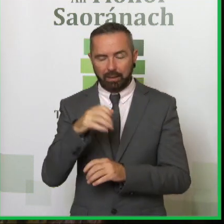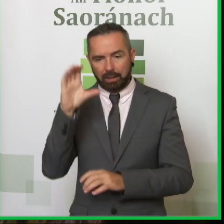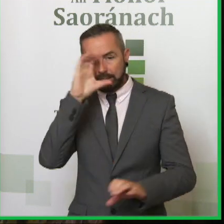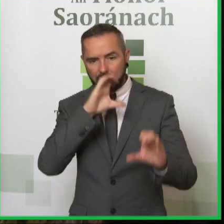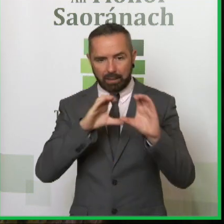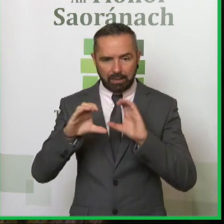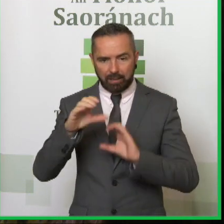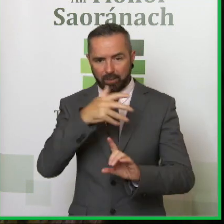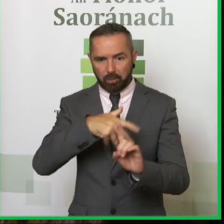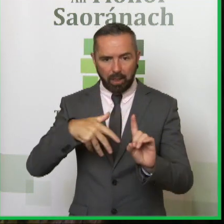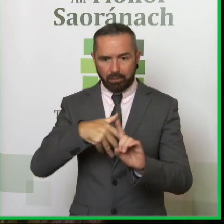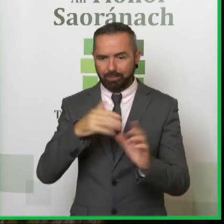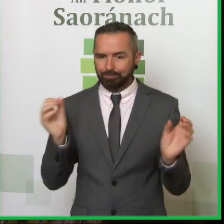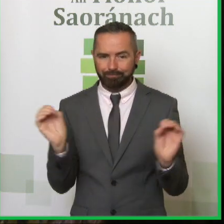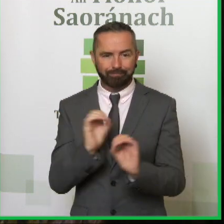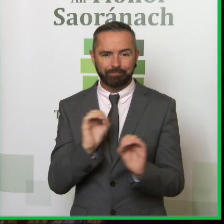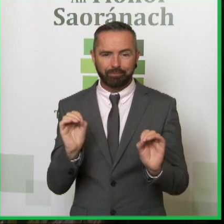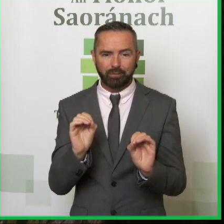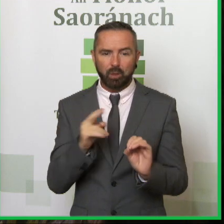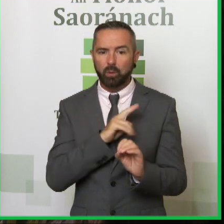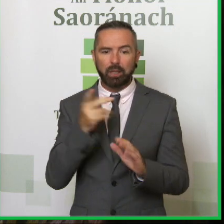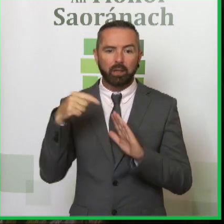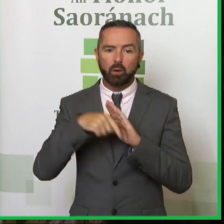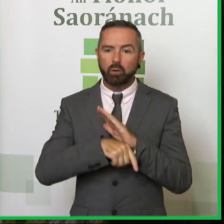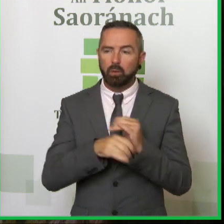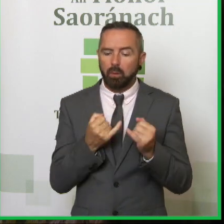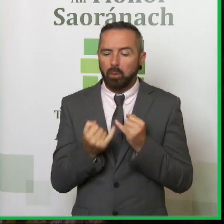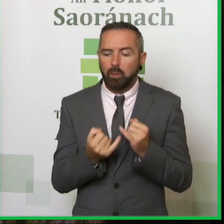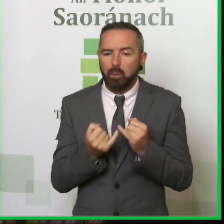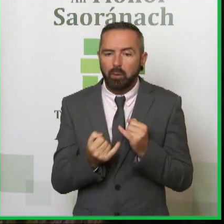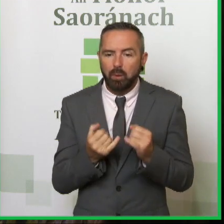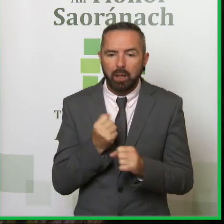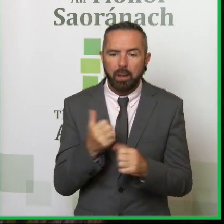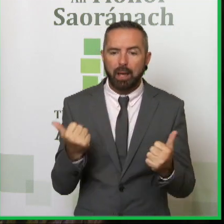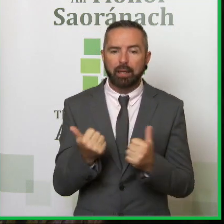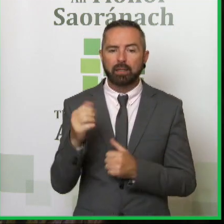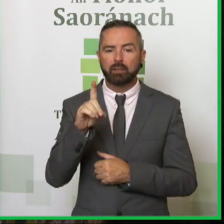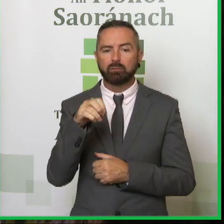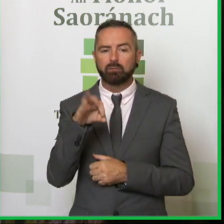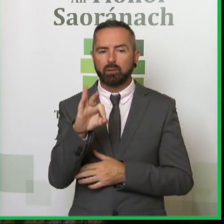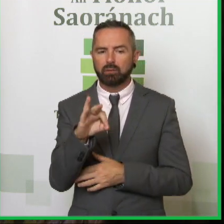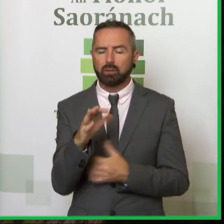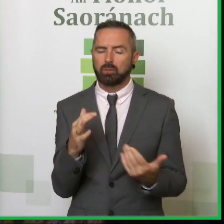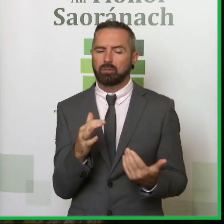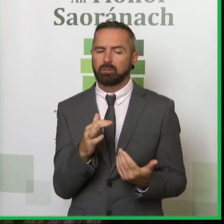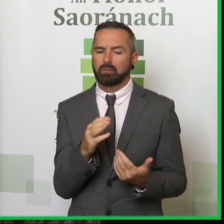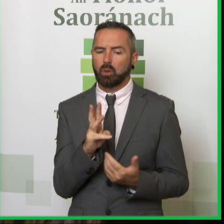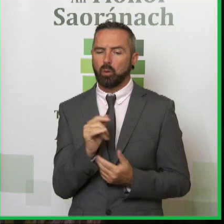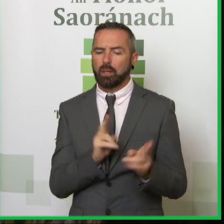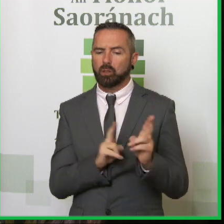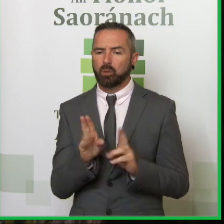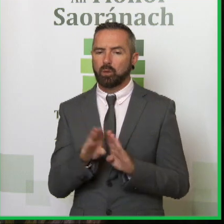how it works. We didn't go into a nitty gritty on any drug, so that's just a reply to